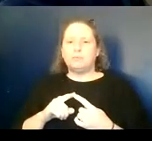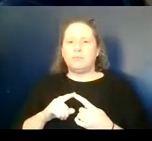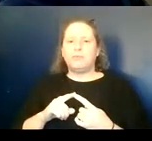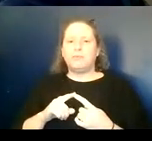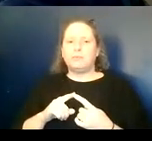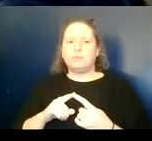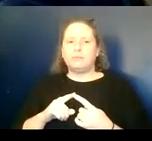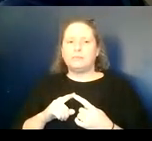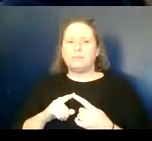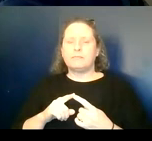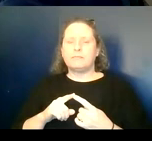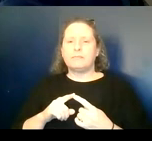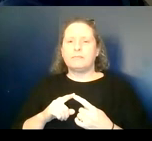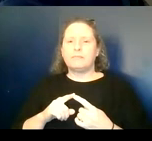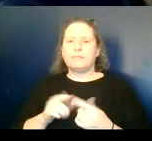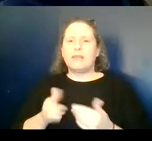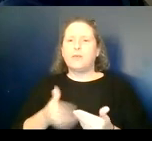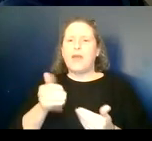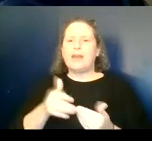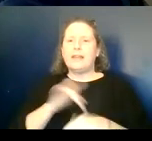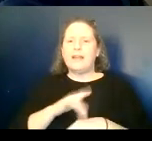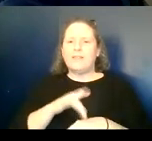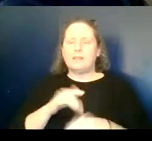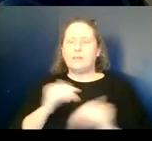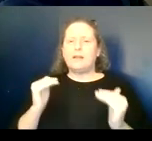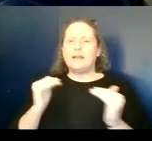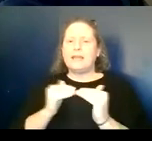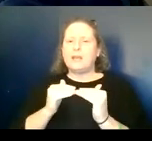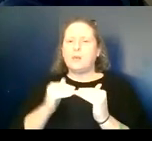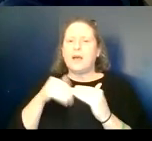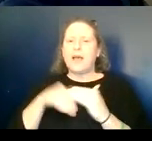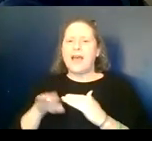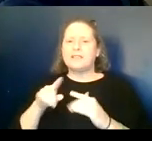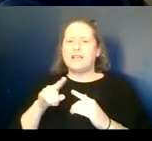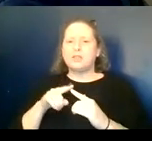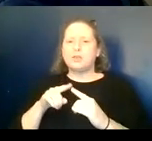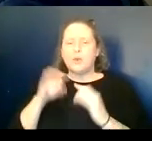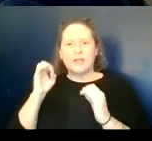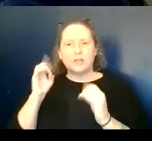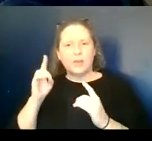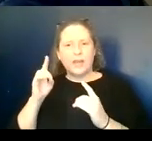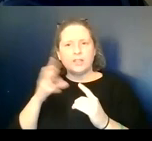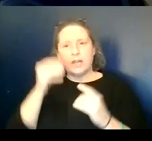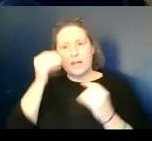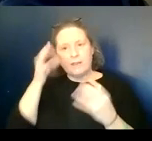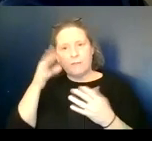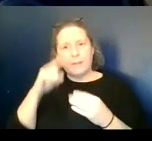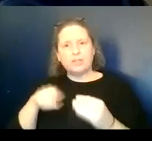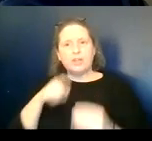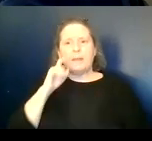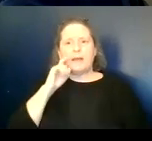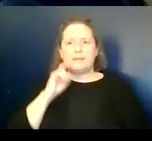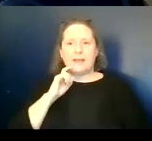readily available and equal access to education and information about sex, safe